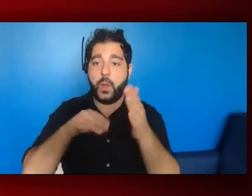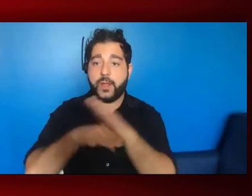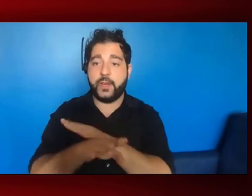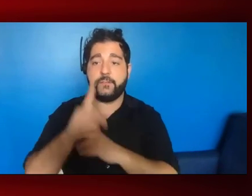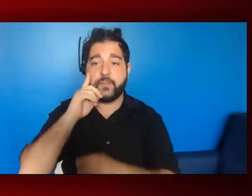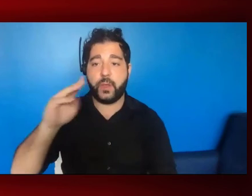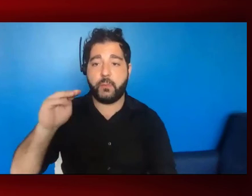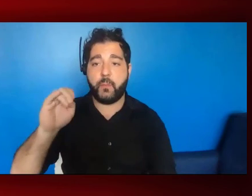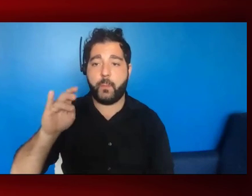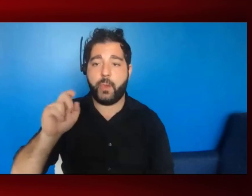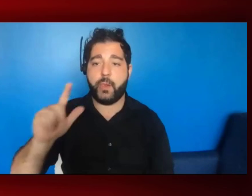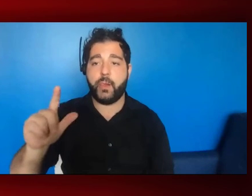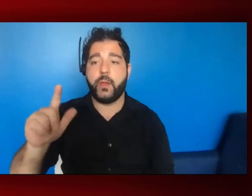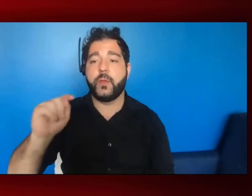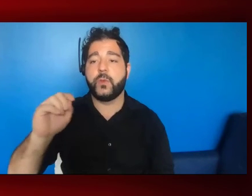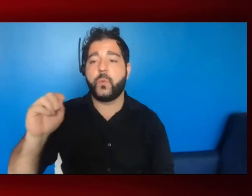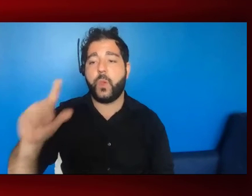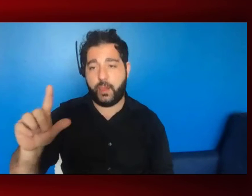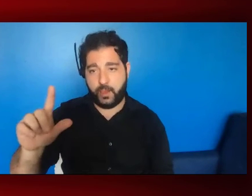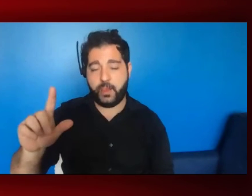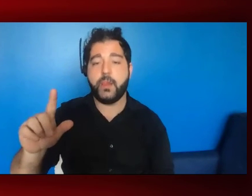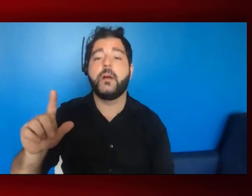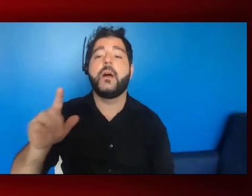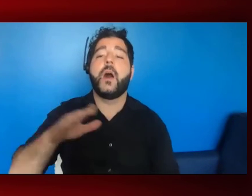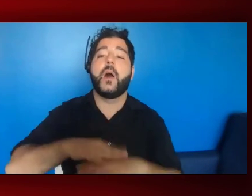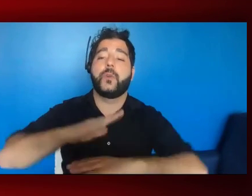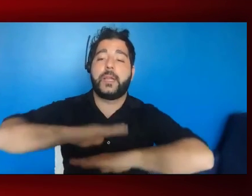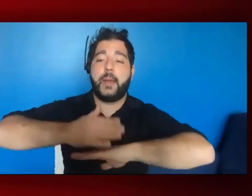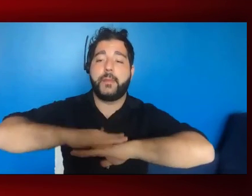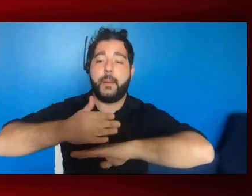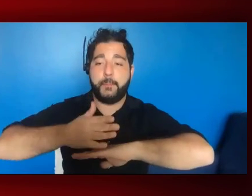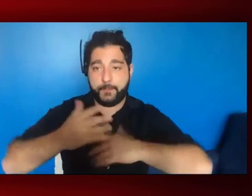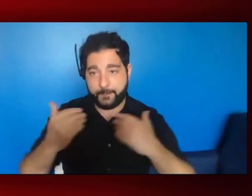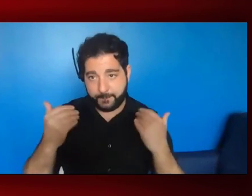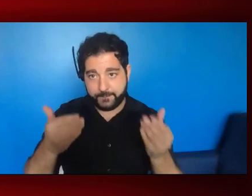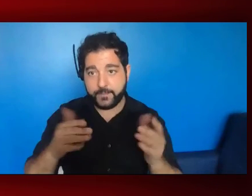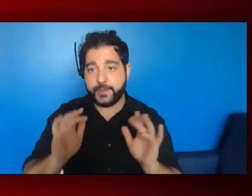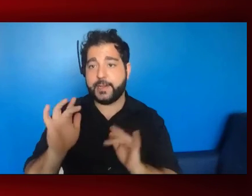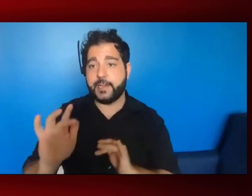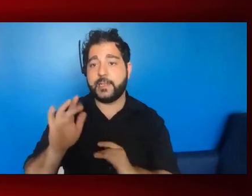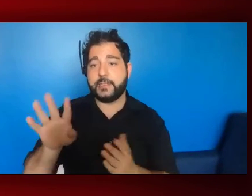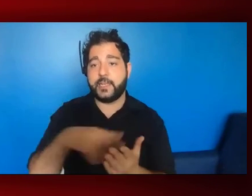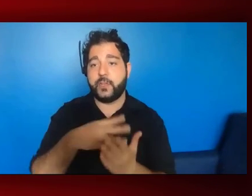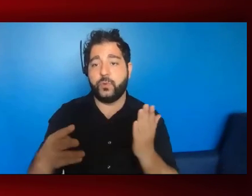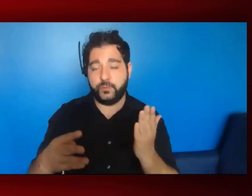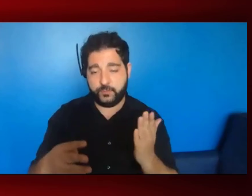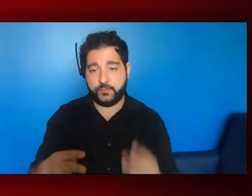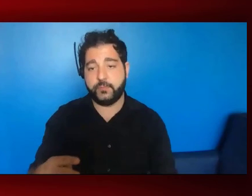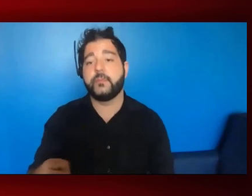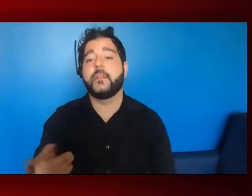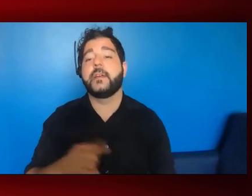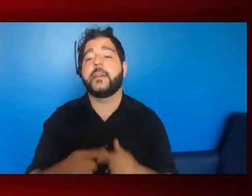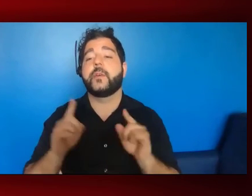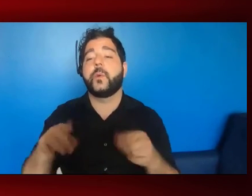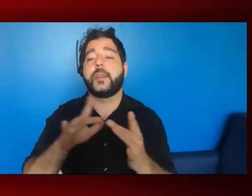tool at sboxmobile.com on your desktop or laptop, press schedule, and go to the